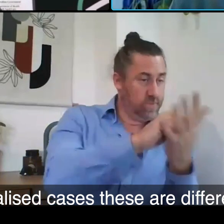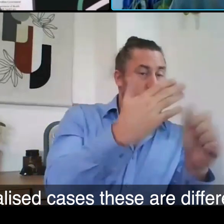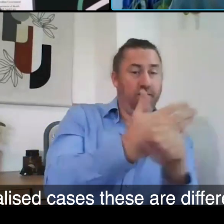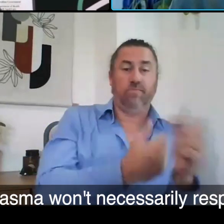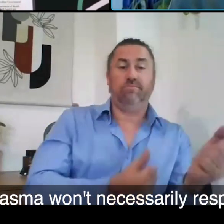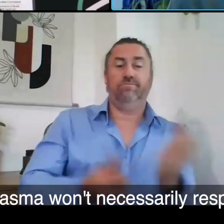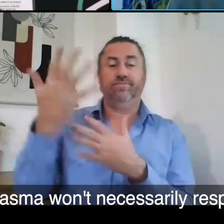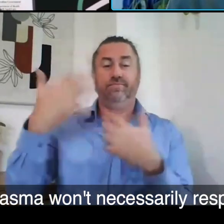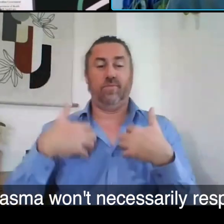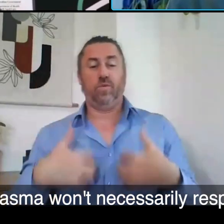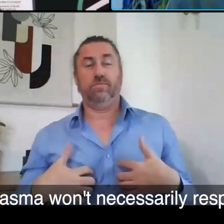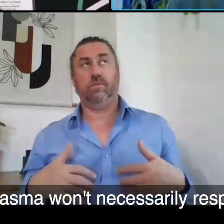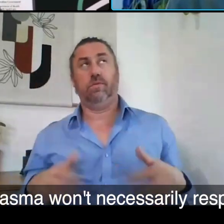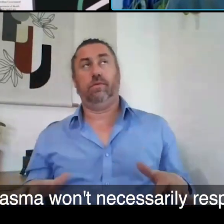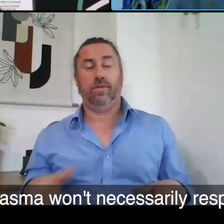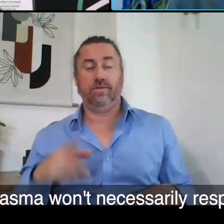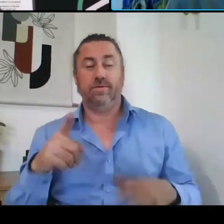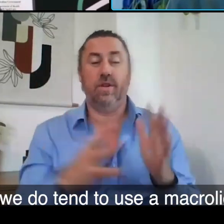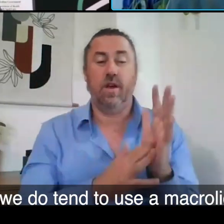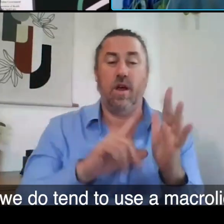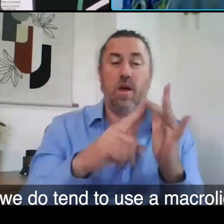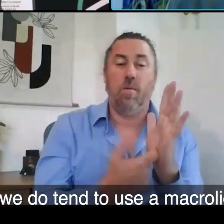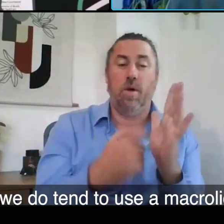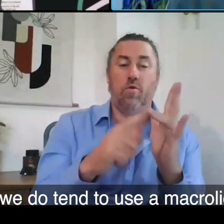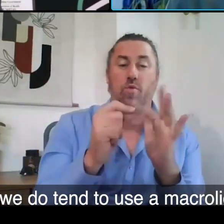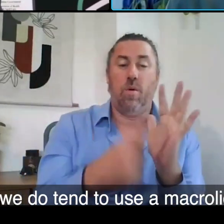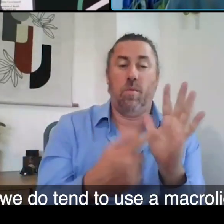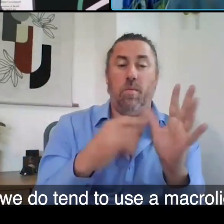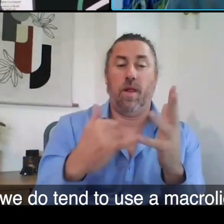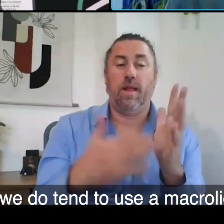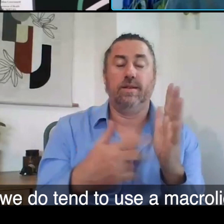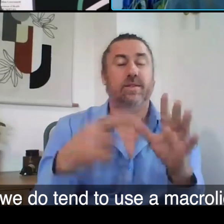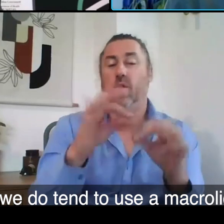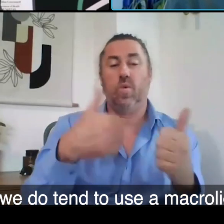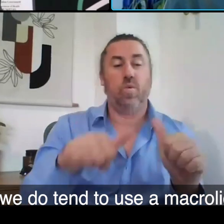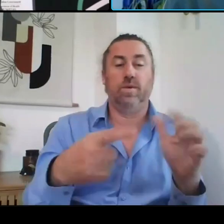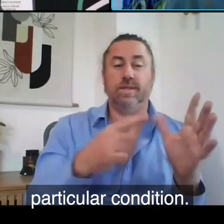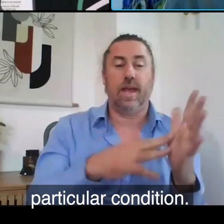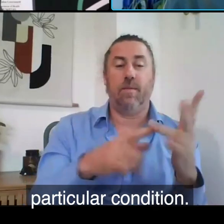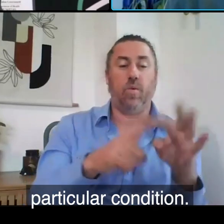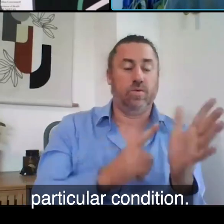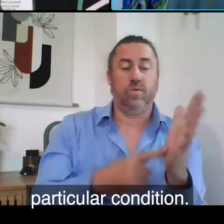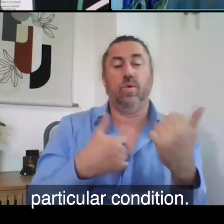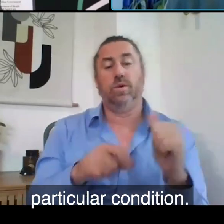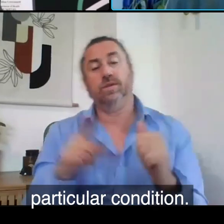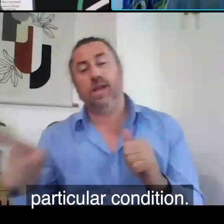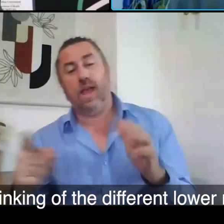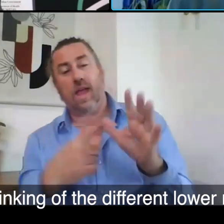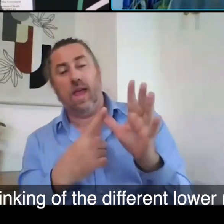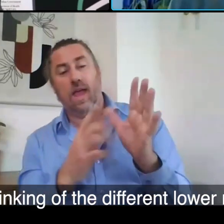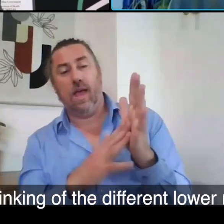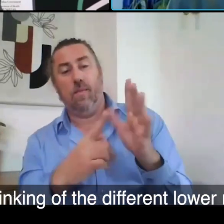different antibiotics. Mycoplasma won't necessarily respond to amoxil, so we do tend to use a macrolide for that particular